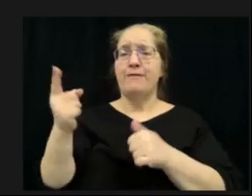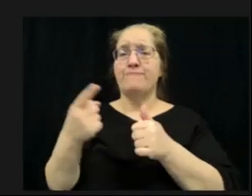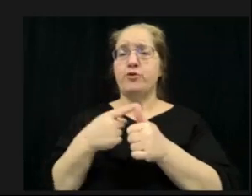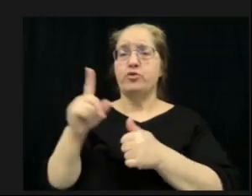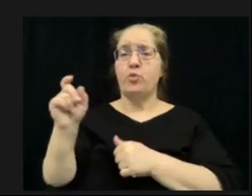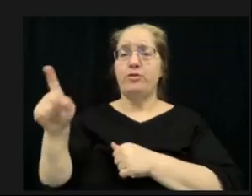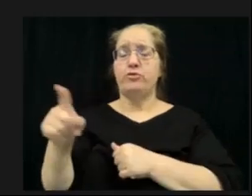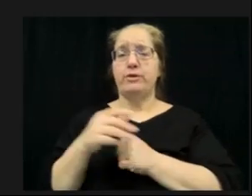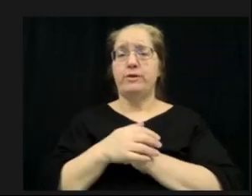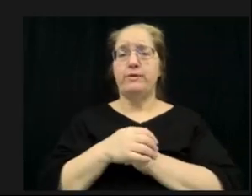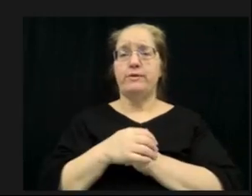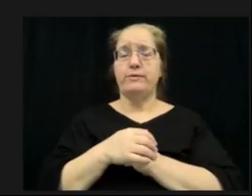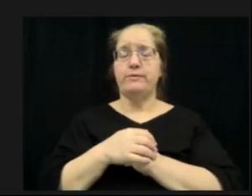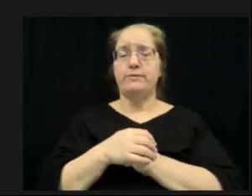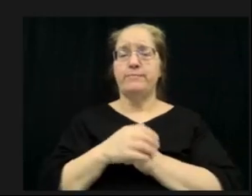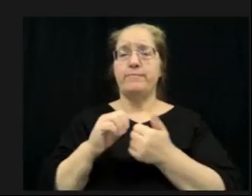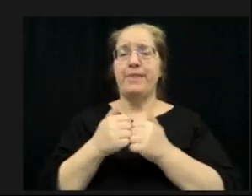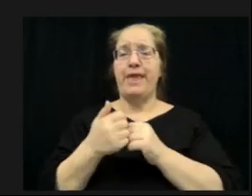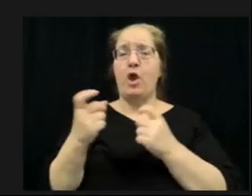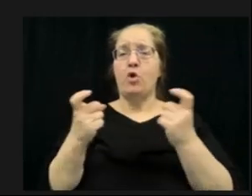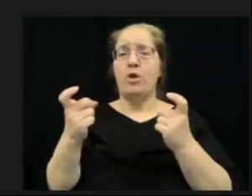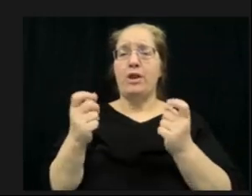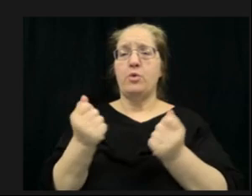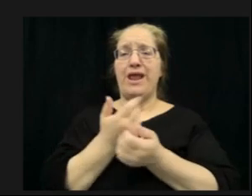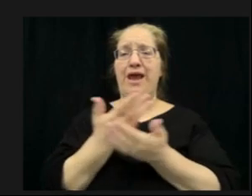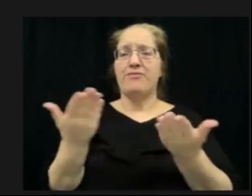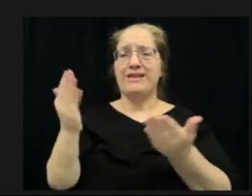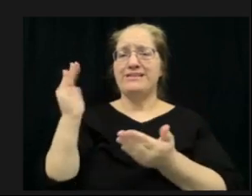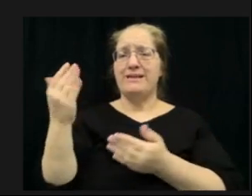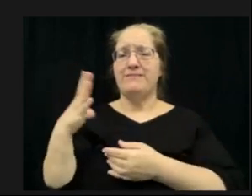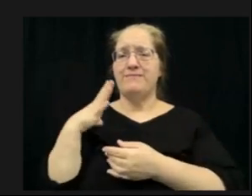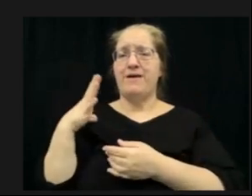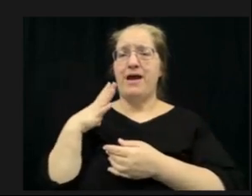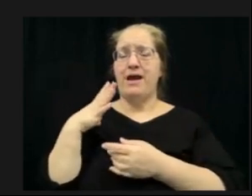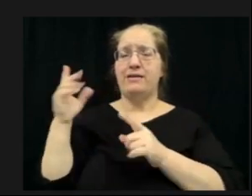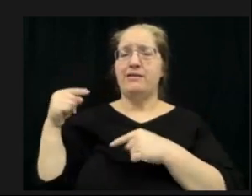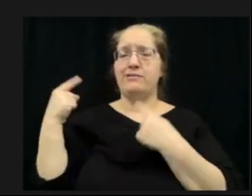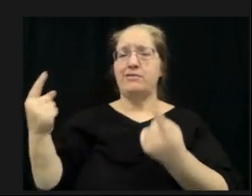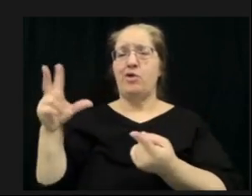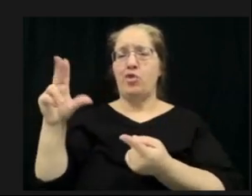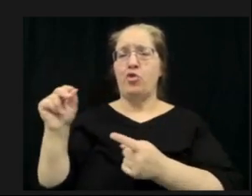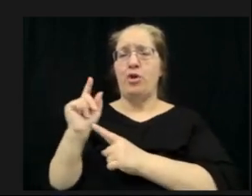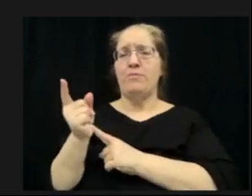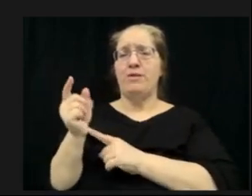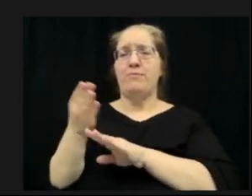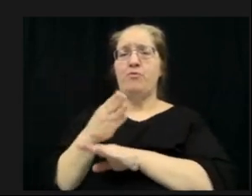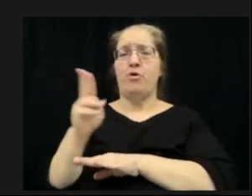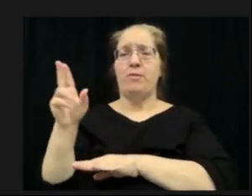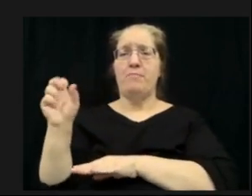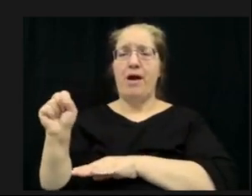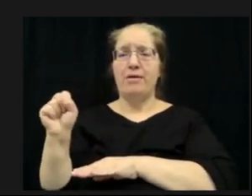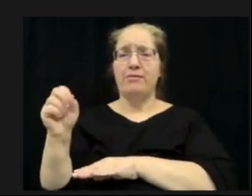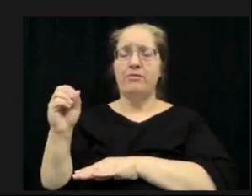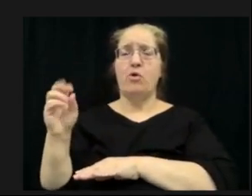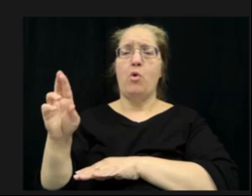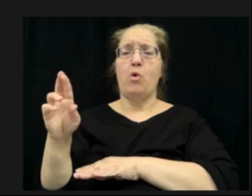is how to handle when everything seems fine until 30 minutes before the bus or the student